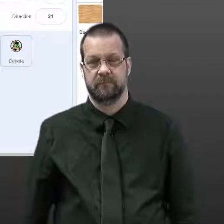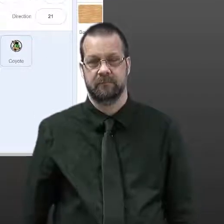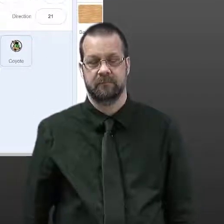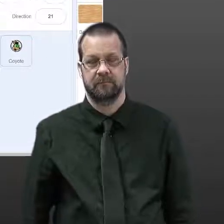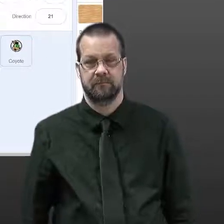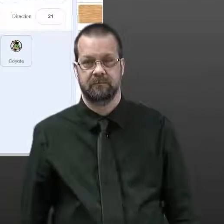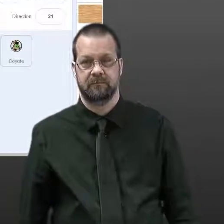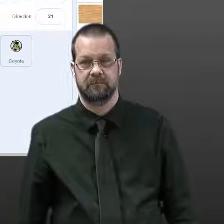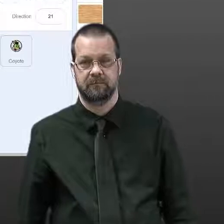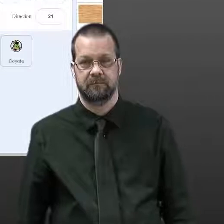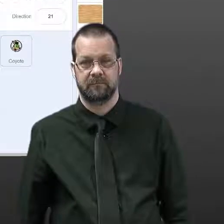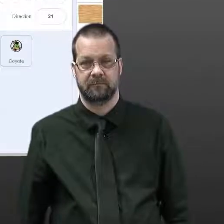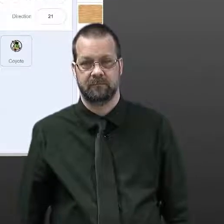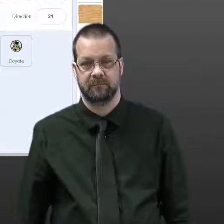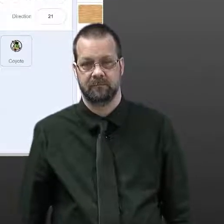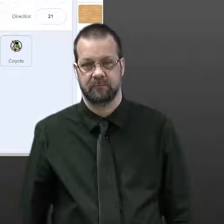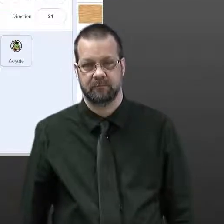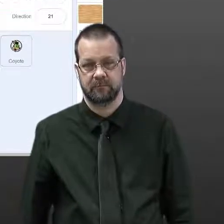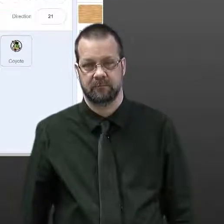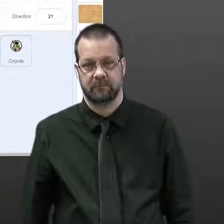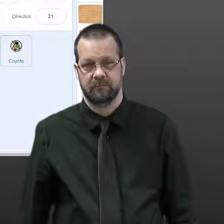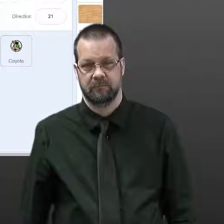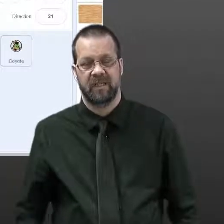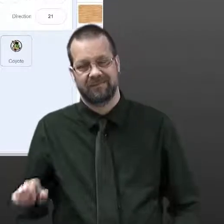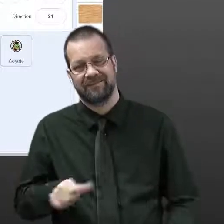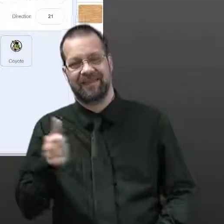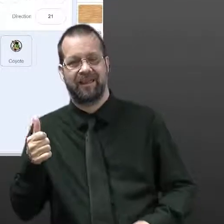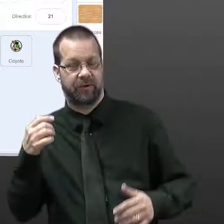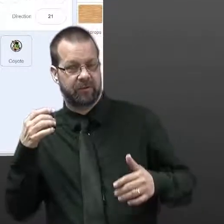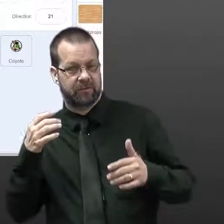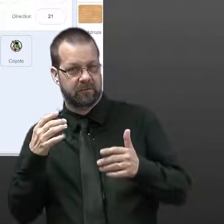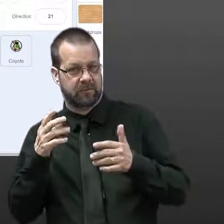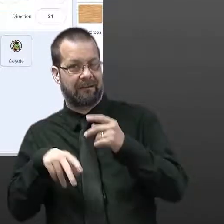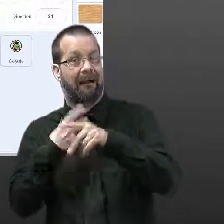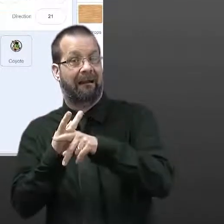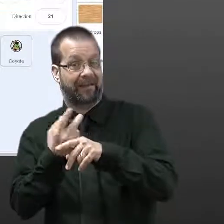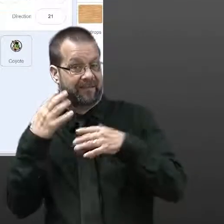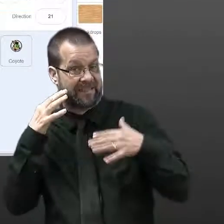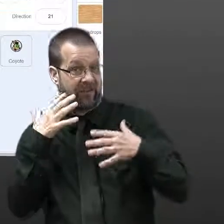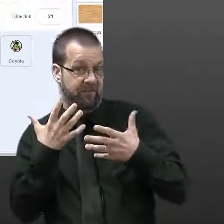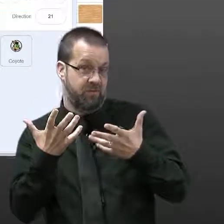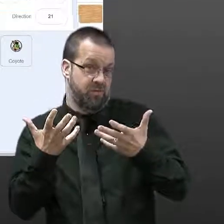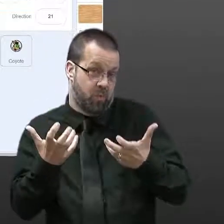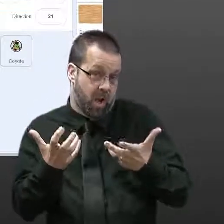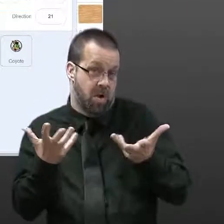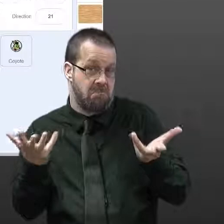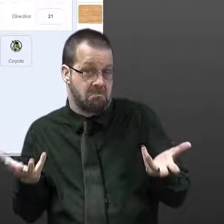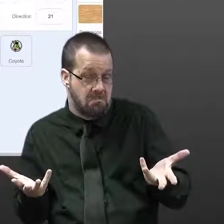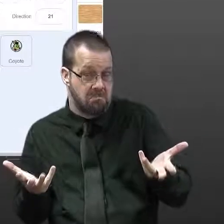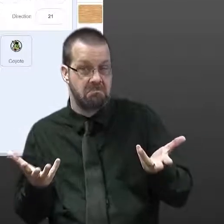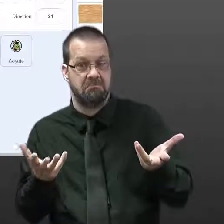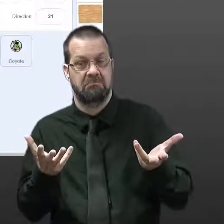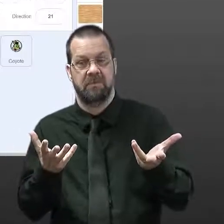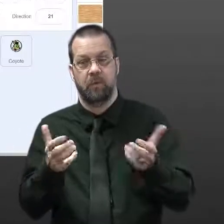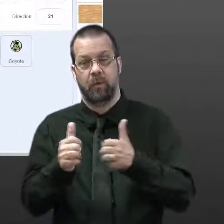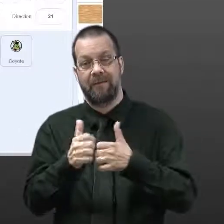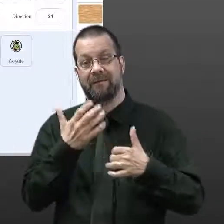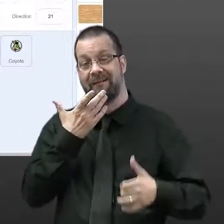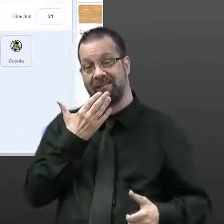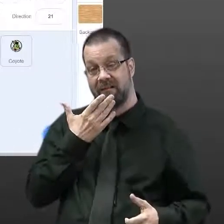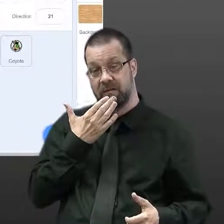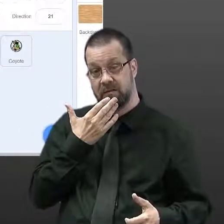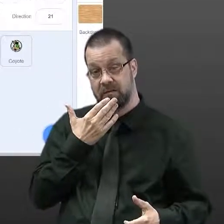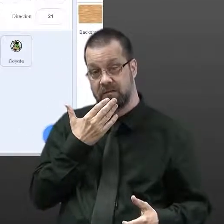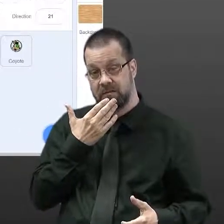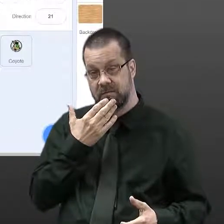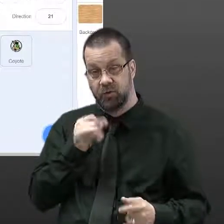space bar. There's also an alternate version of this if you would like to do one with